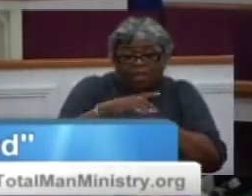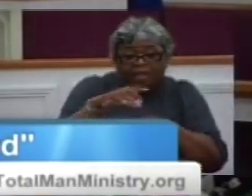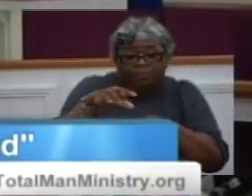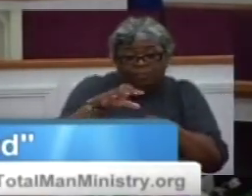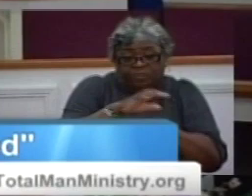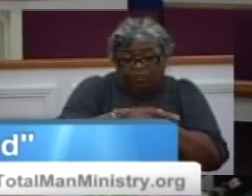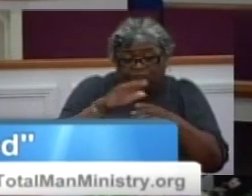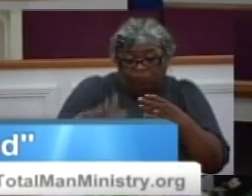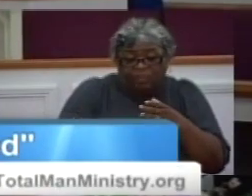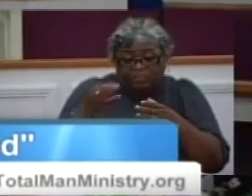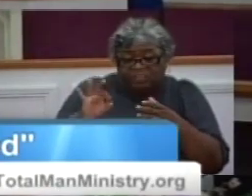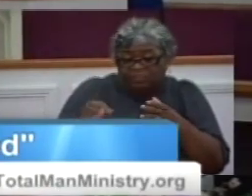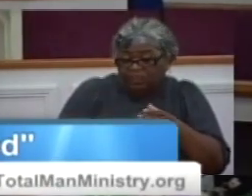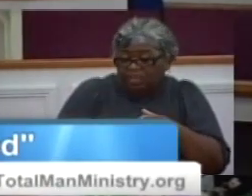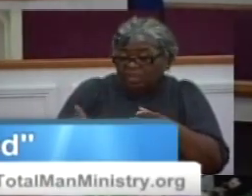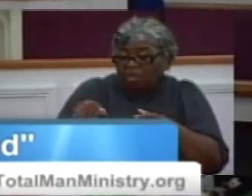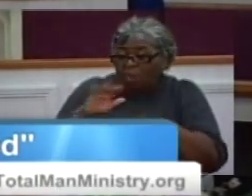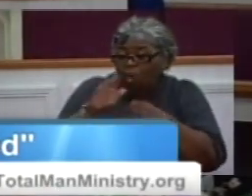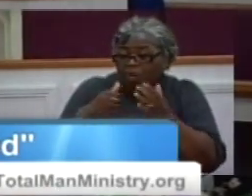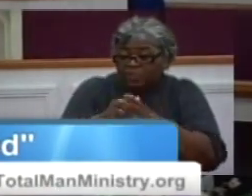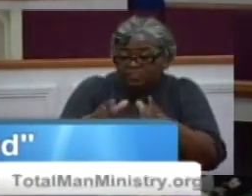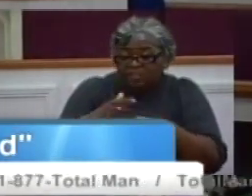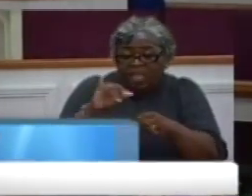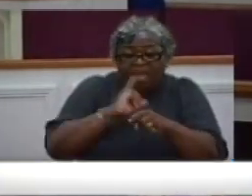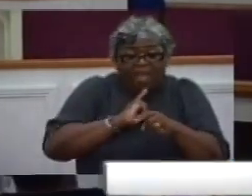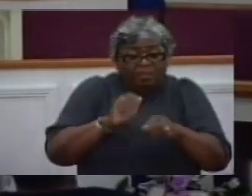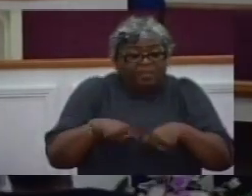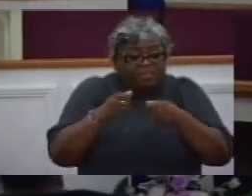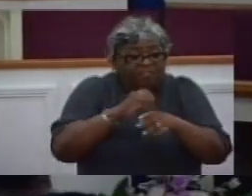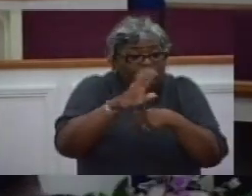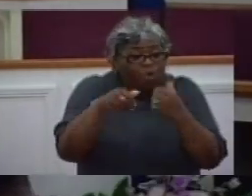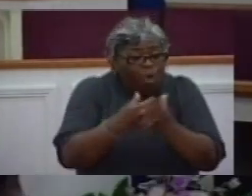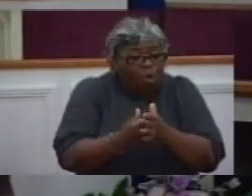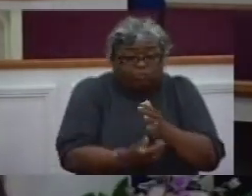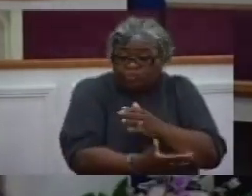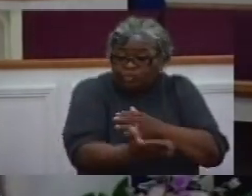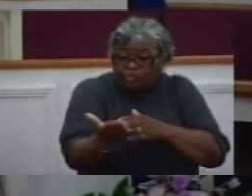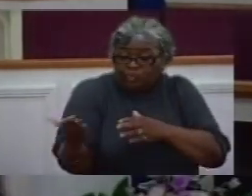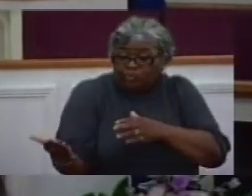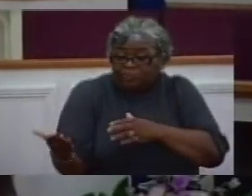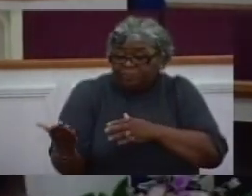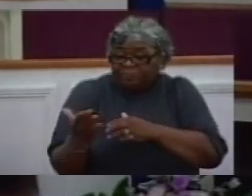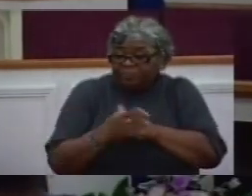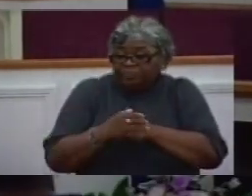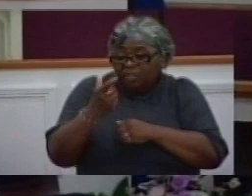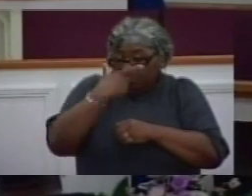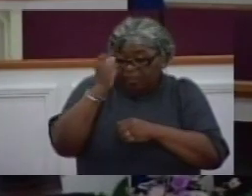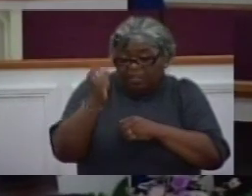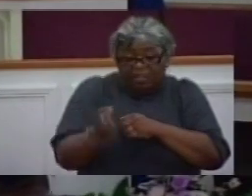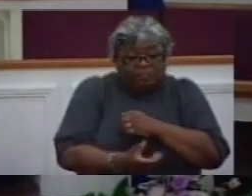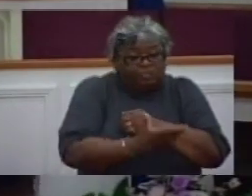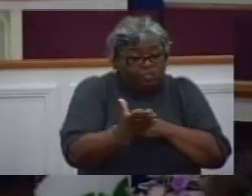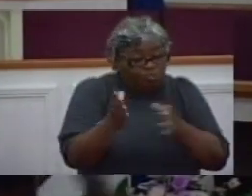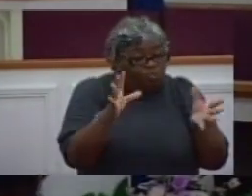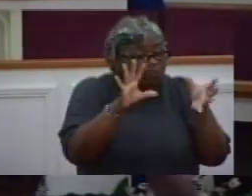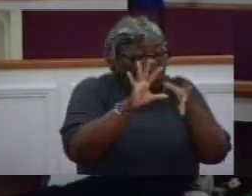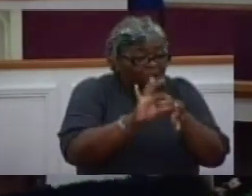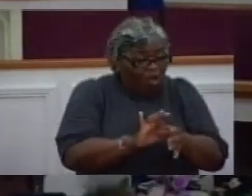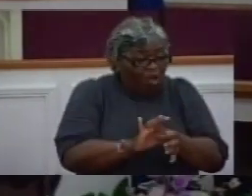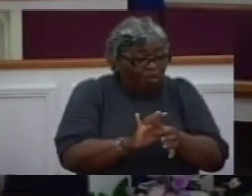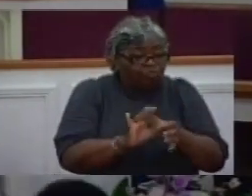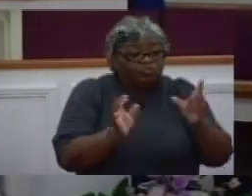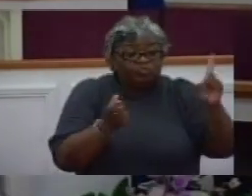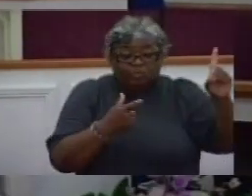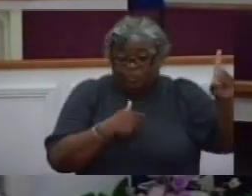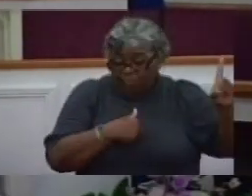fullness thereof, and all that dwell therein. God says, I'm going to give it all to you, because you belong to